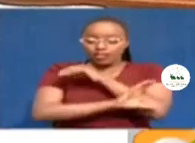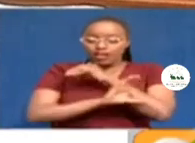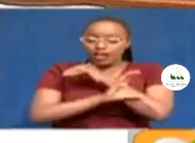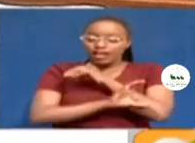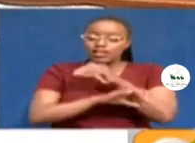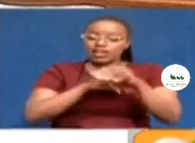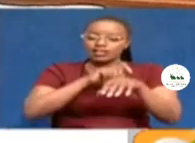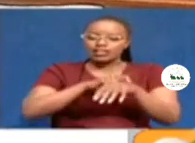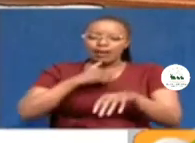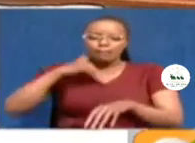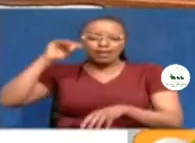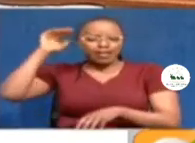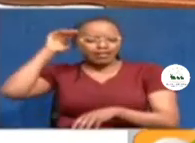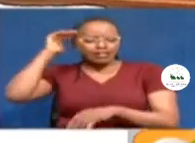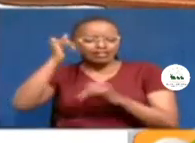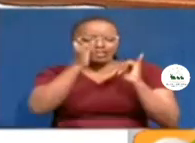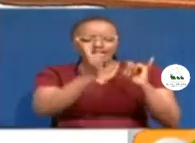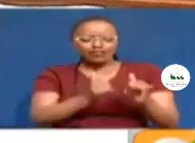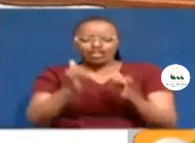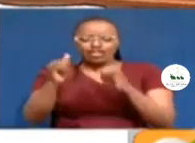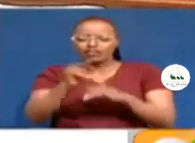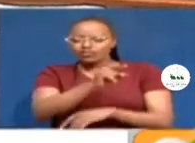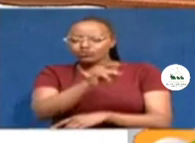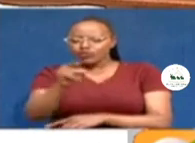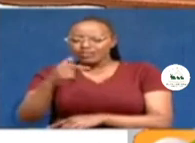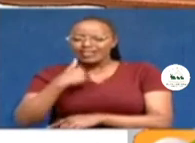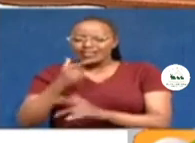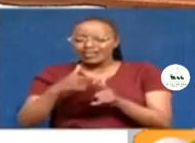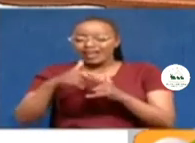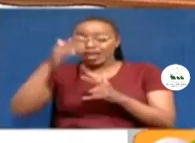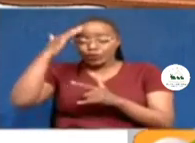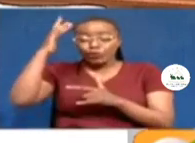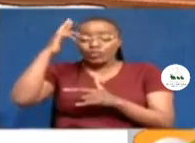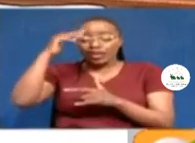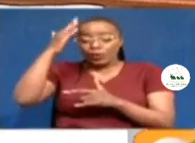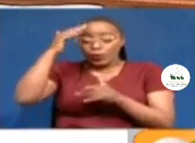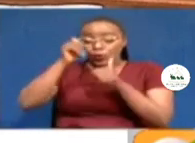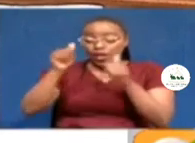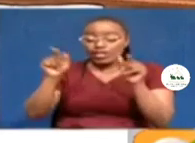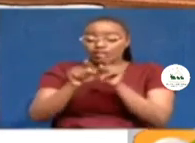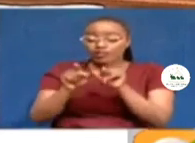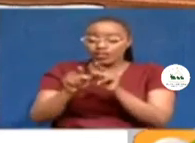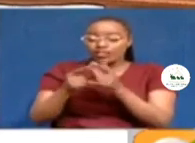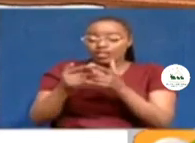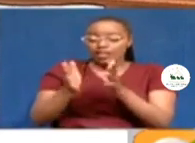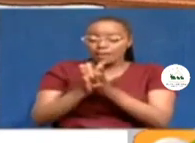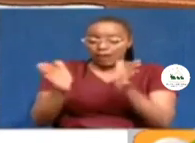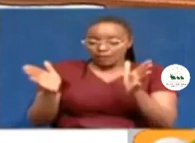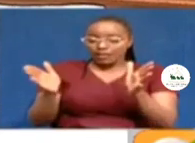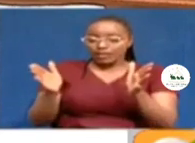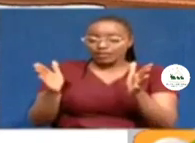When I listen to each one of these individuals, and I know them reasonably well in the public agora,